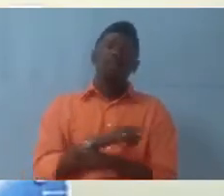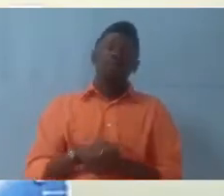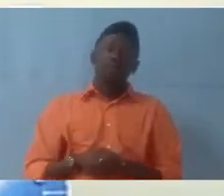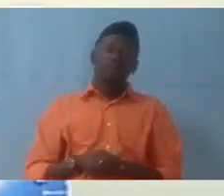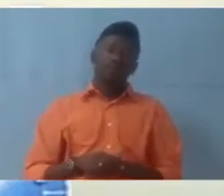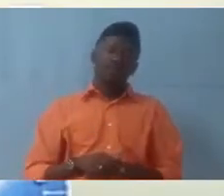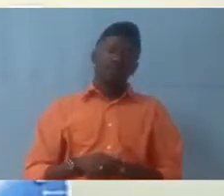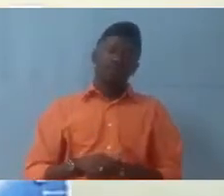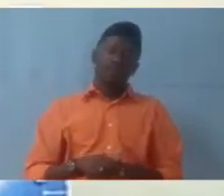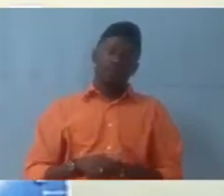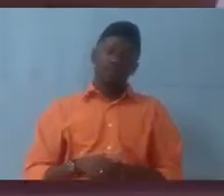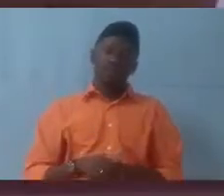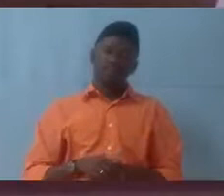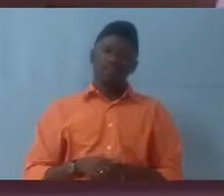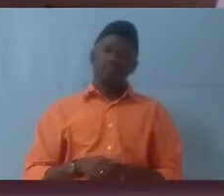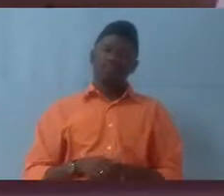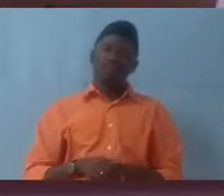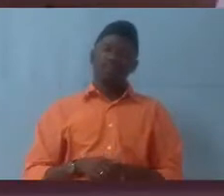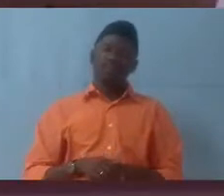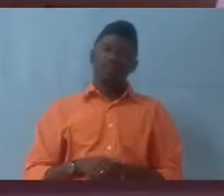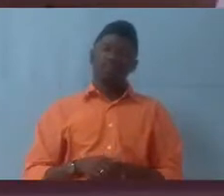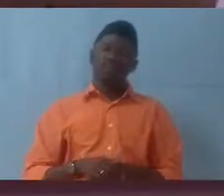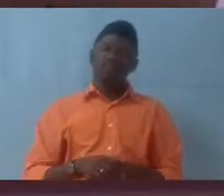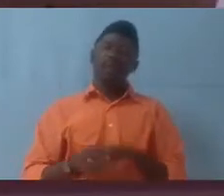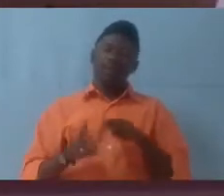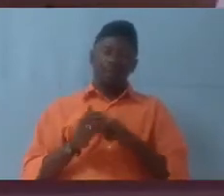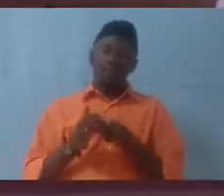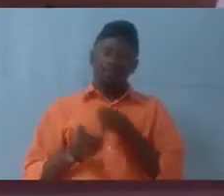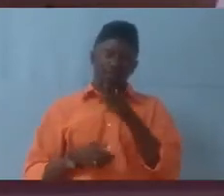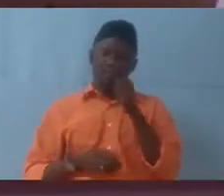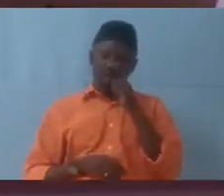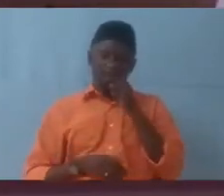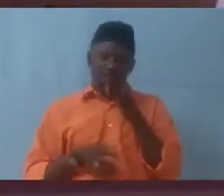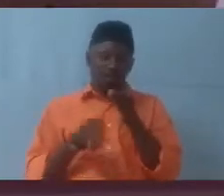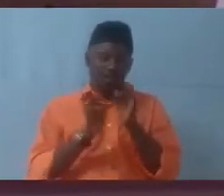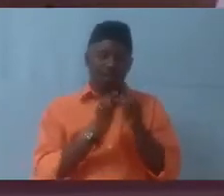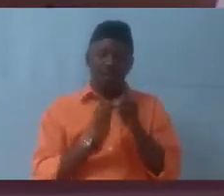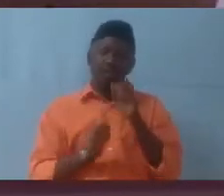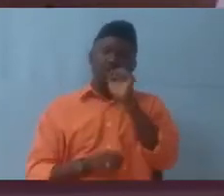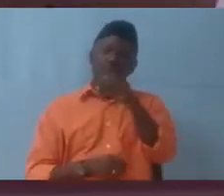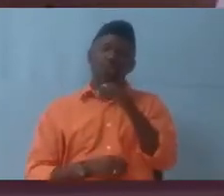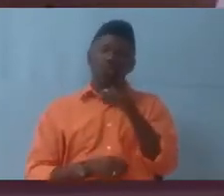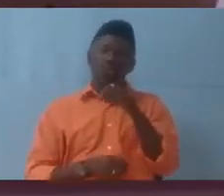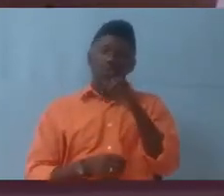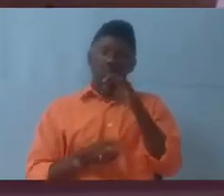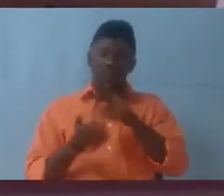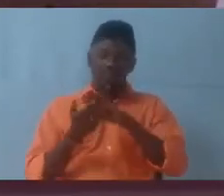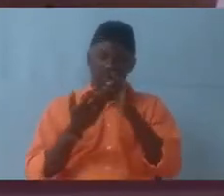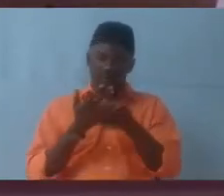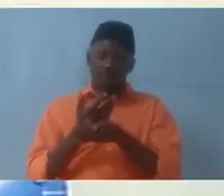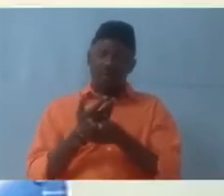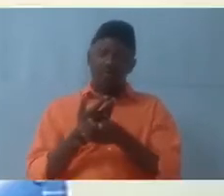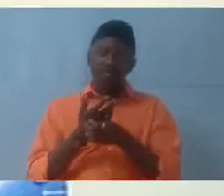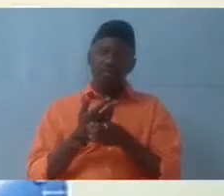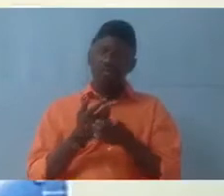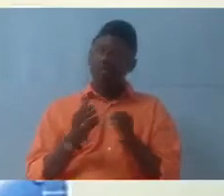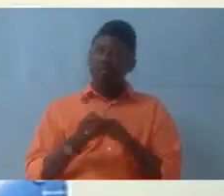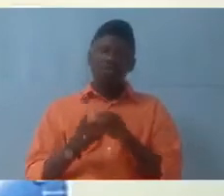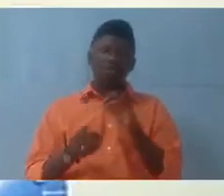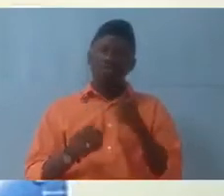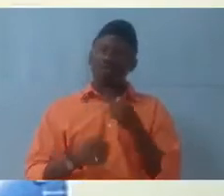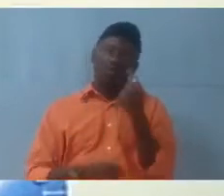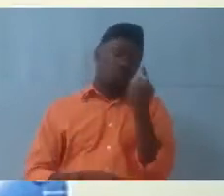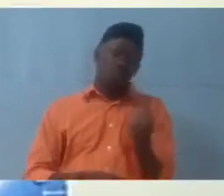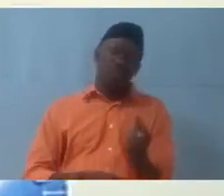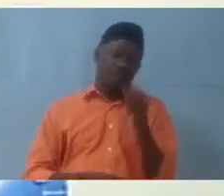Mr. Gomez, in other words, you're trying to explain that your transfer was unique. Yes, very well. It was very, very